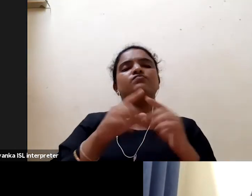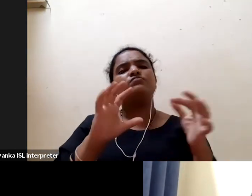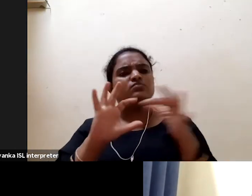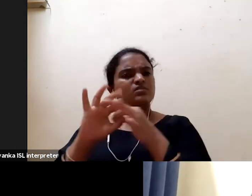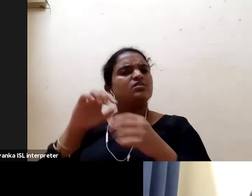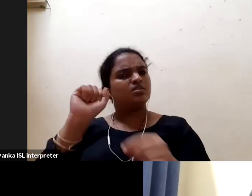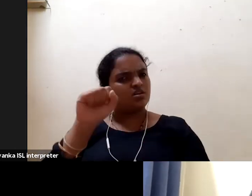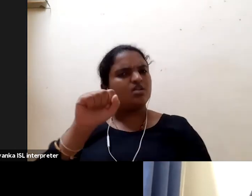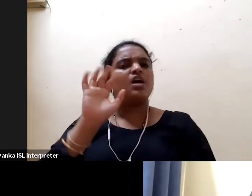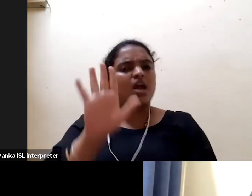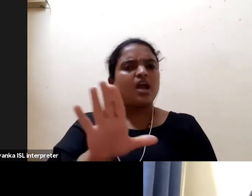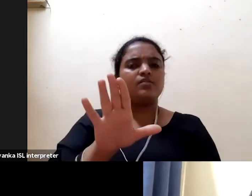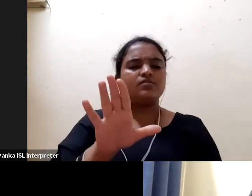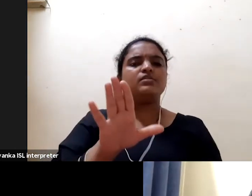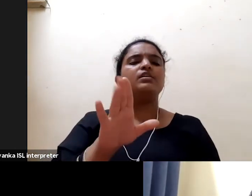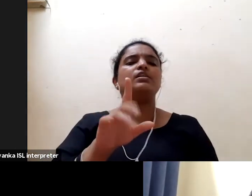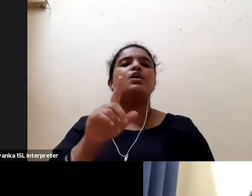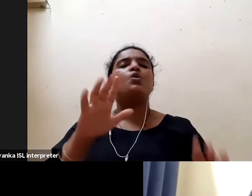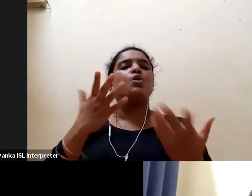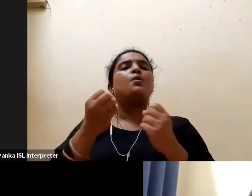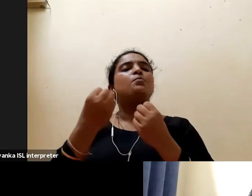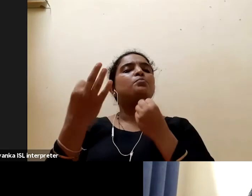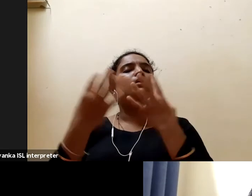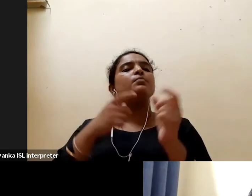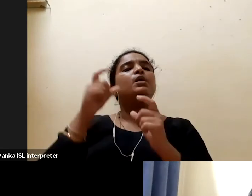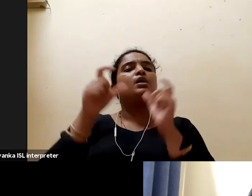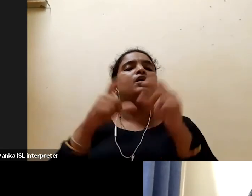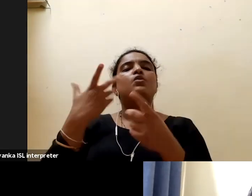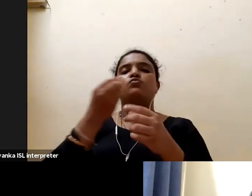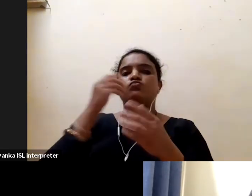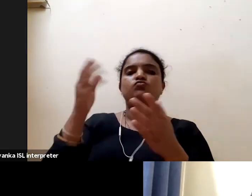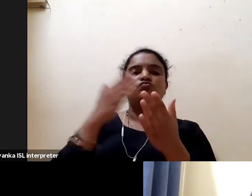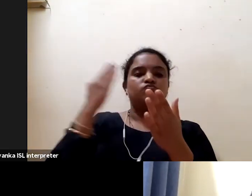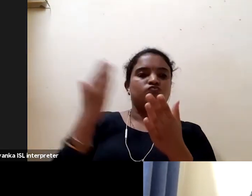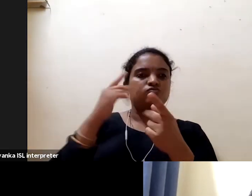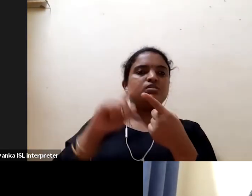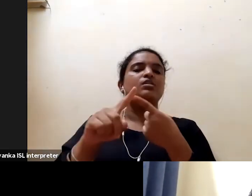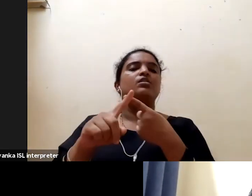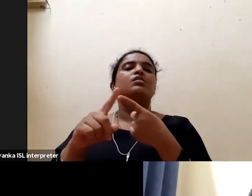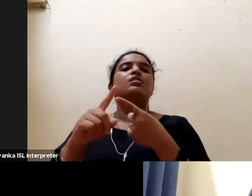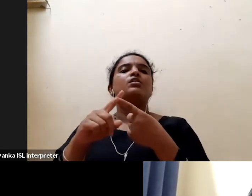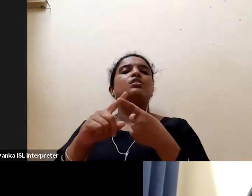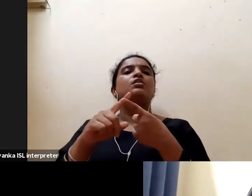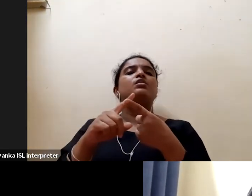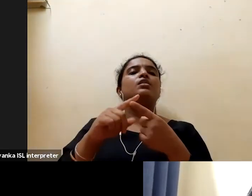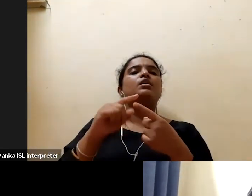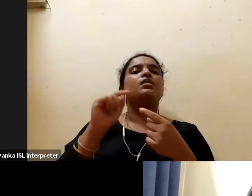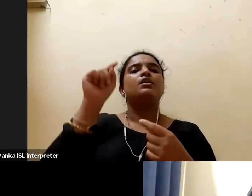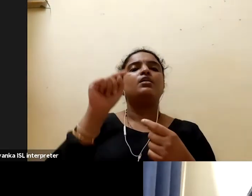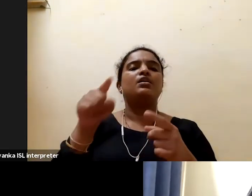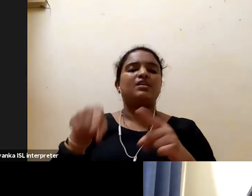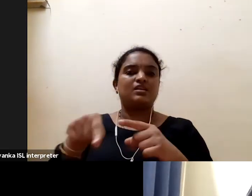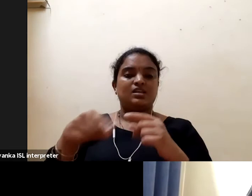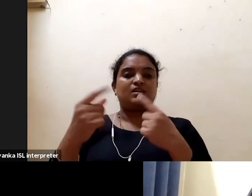because like literally millions of people are searching for recipes online. And what I didn't touch upon in my